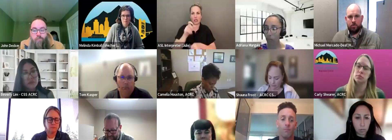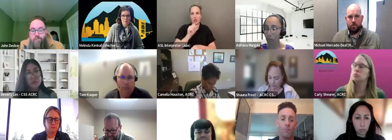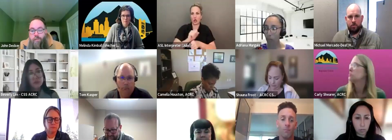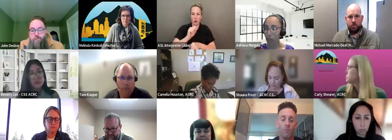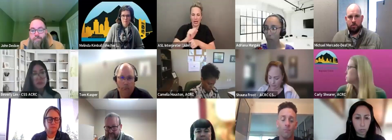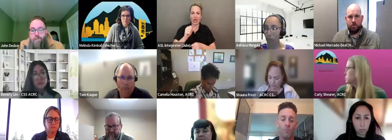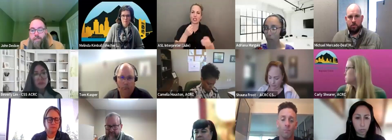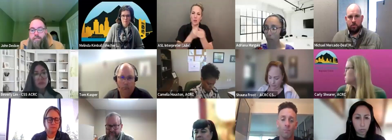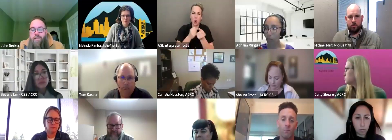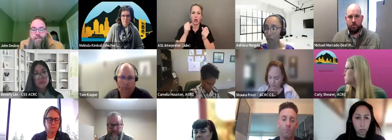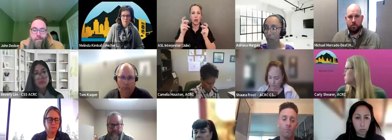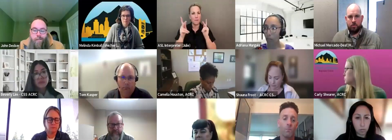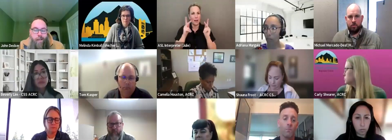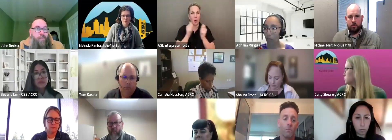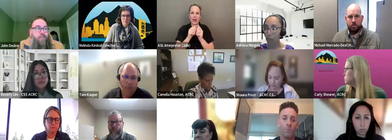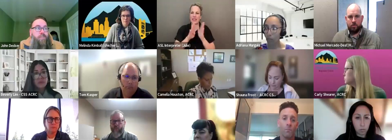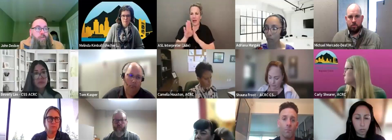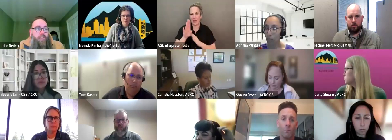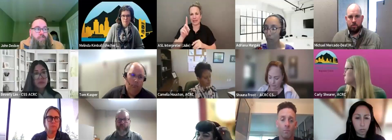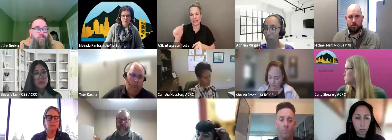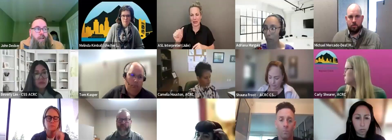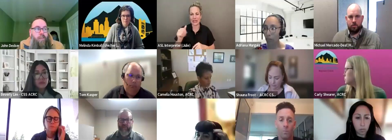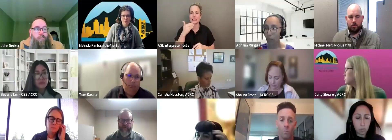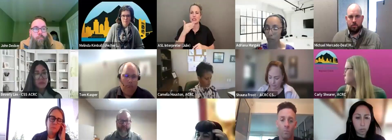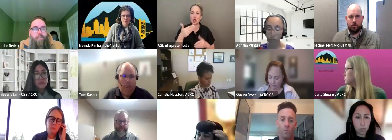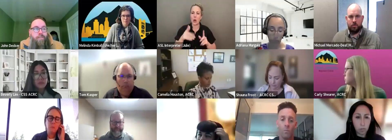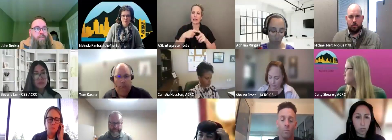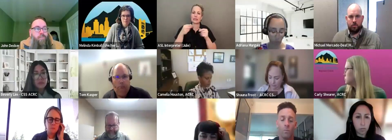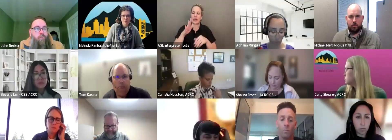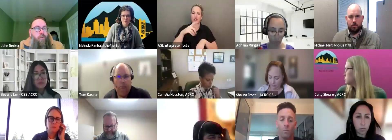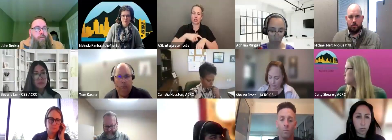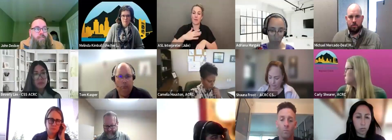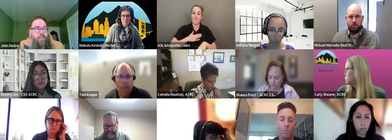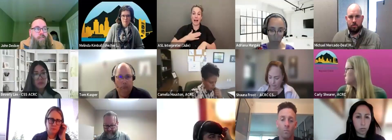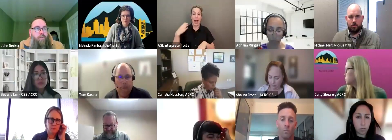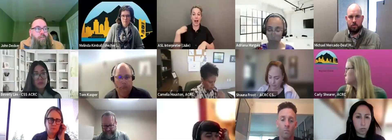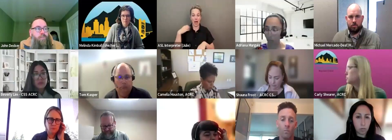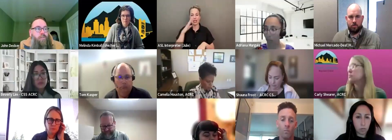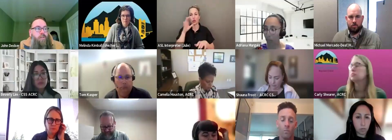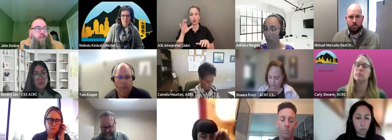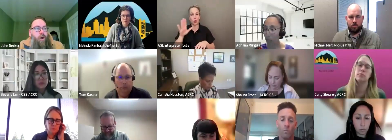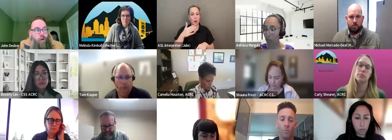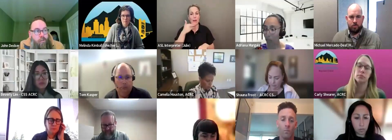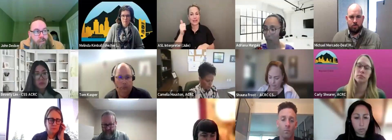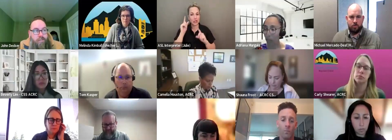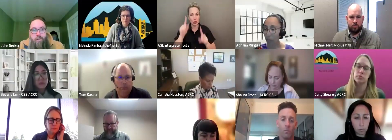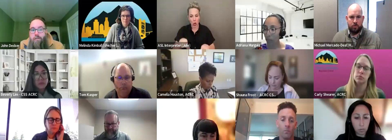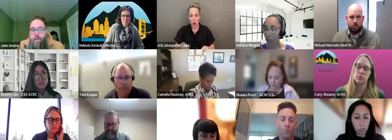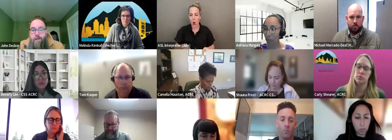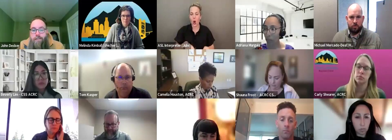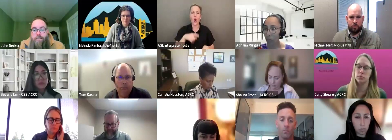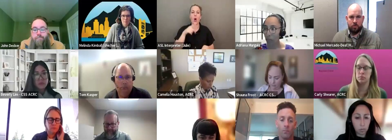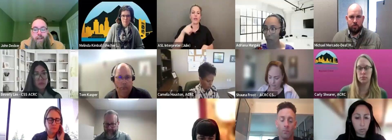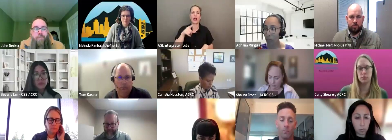is supporting people with developmental disabilities. Yeah, I think it's a good way to spend your time. I think my boss is going to do her very best to get there. There's ARCA meetings